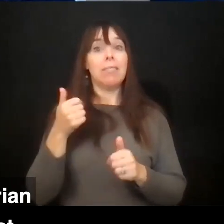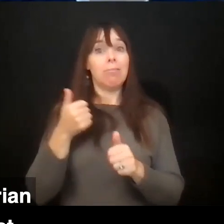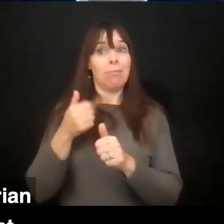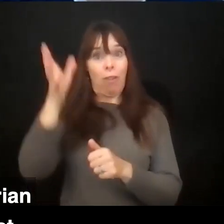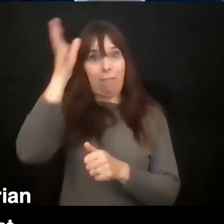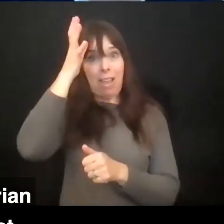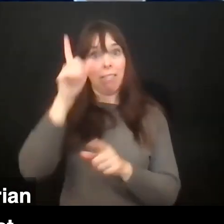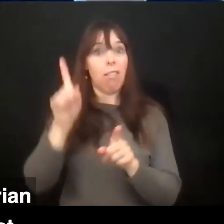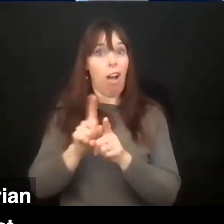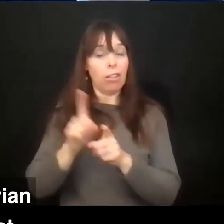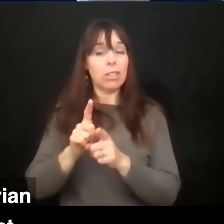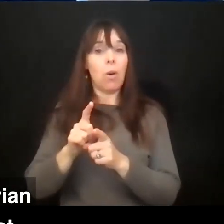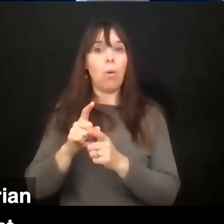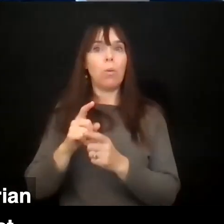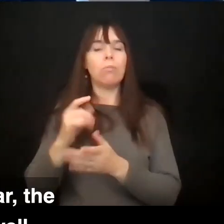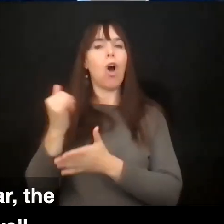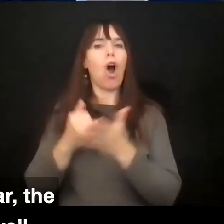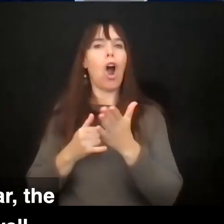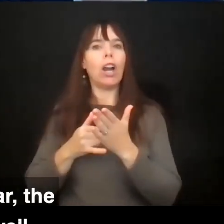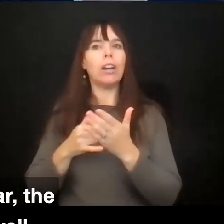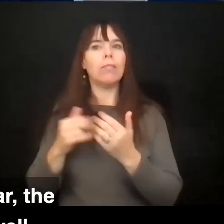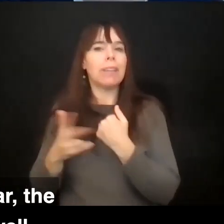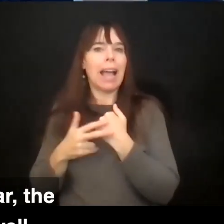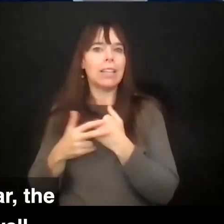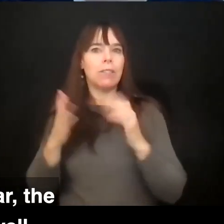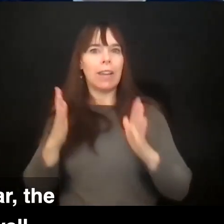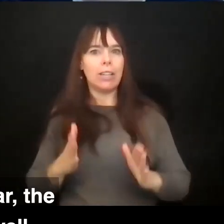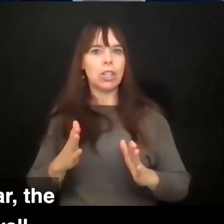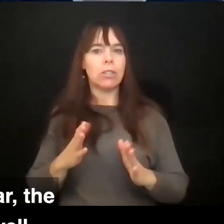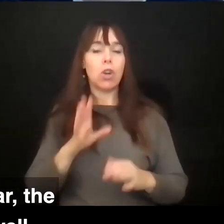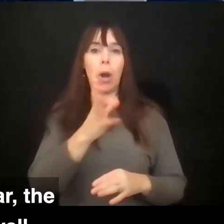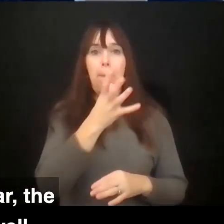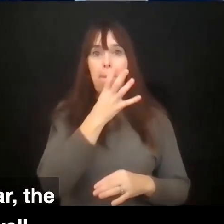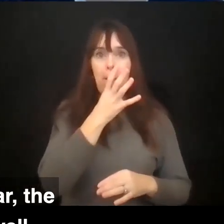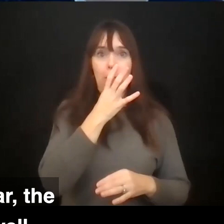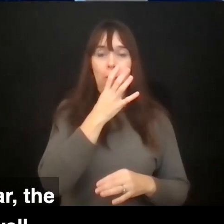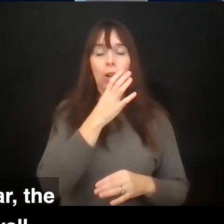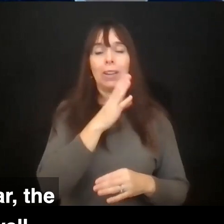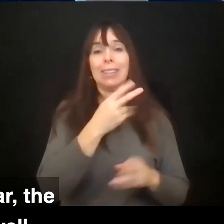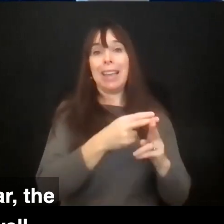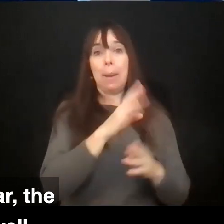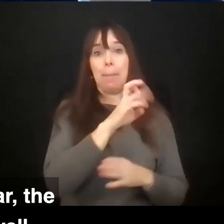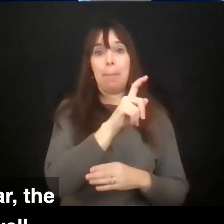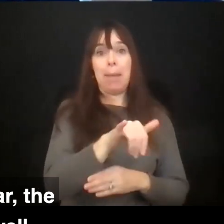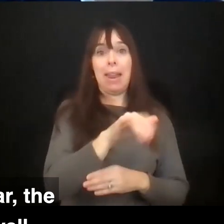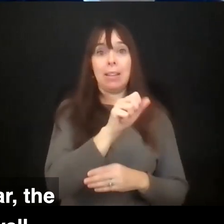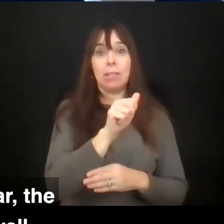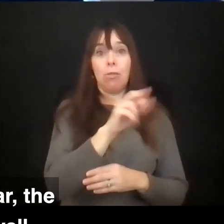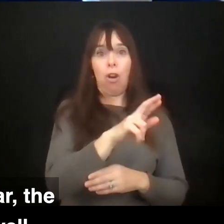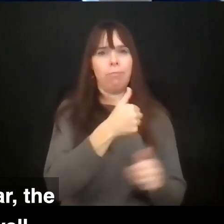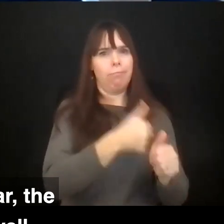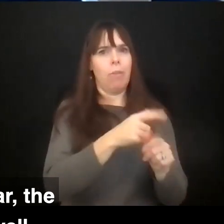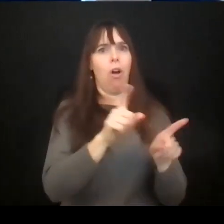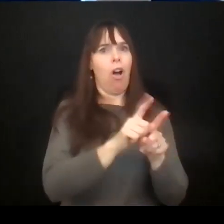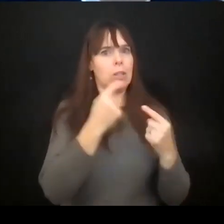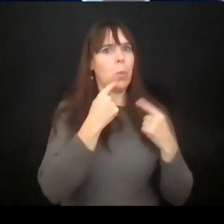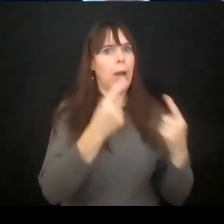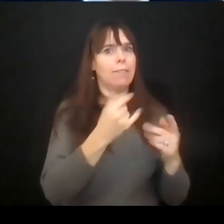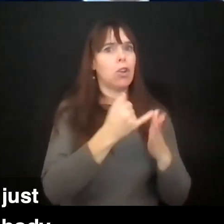historian or art conservationist. Her mother is Betty Czar, the well-known artist as